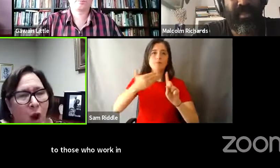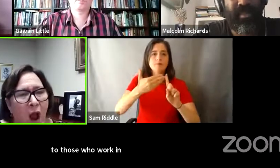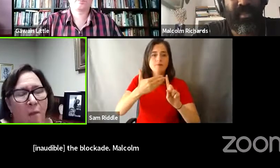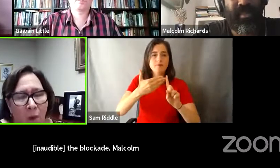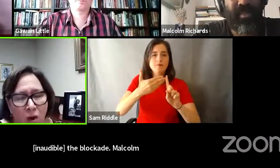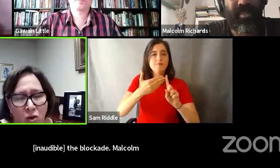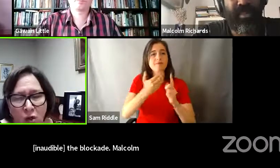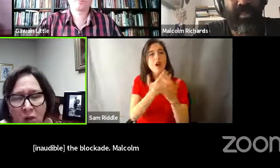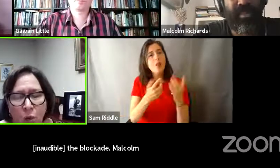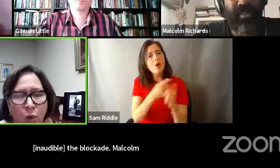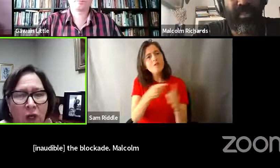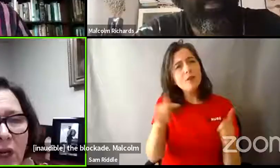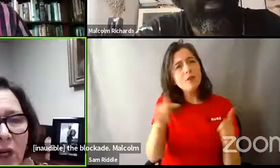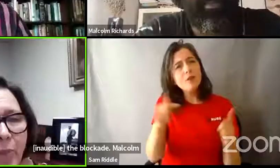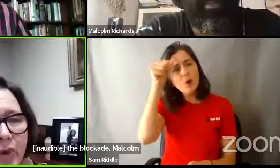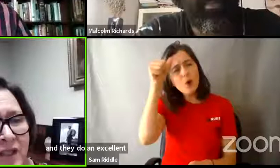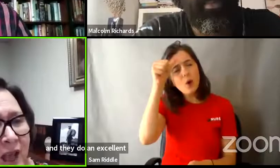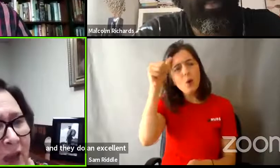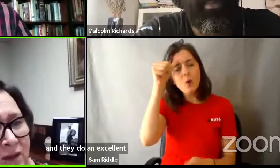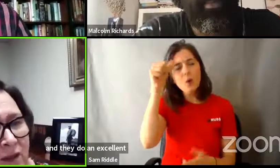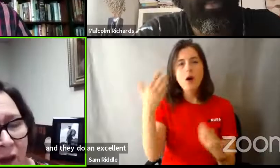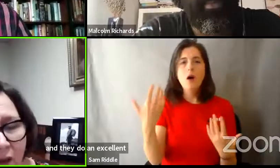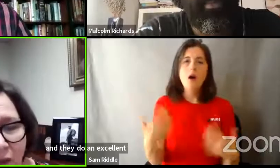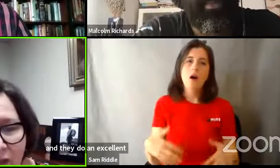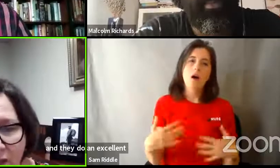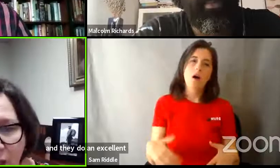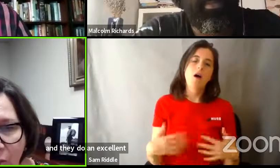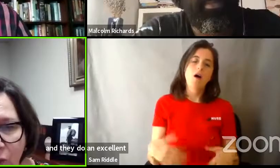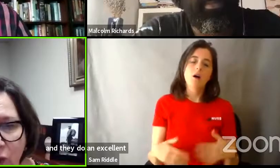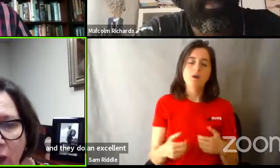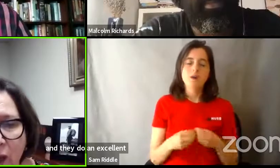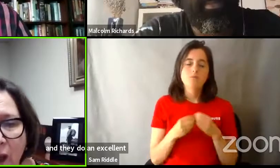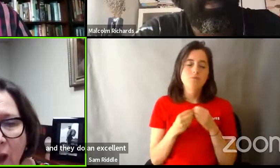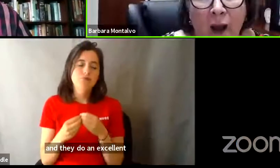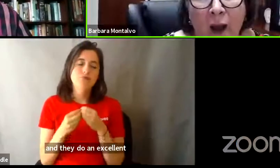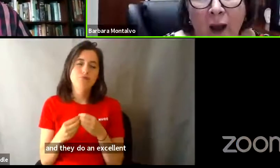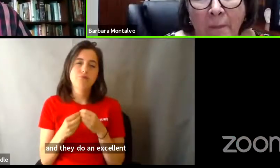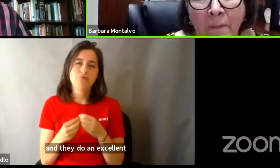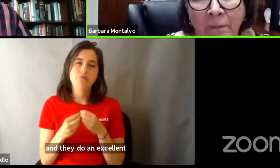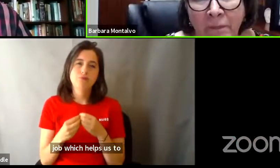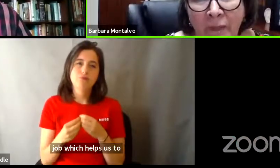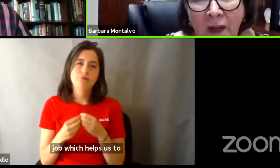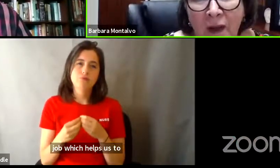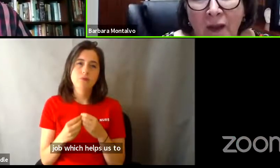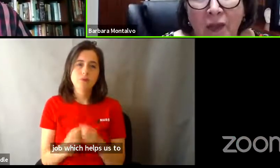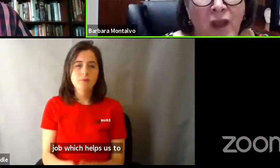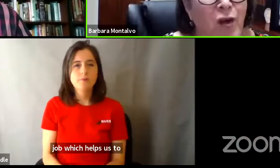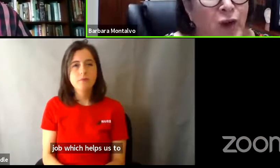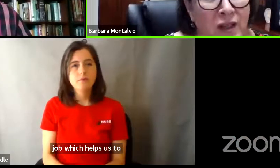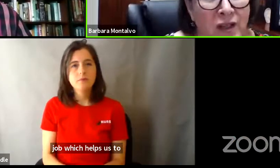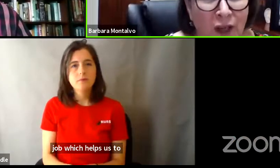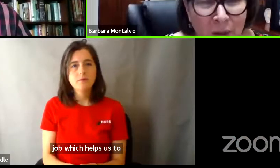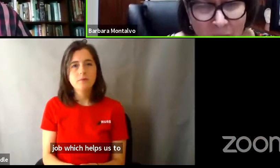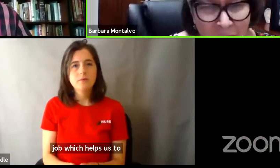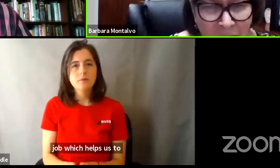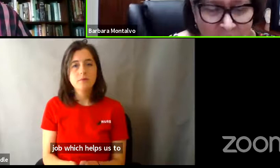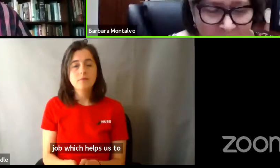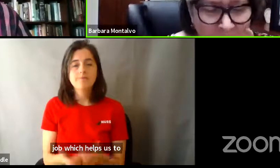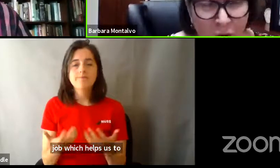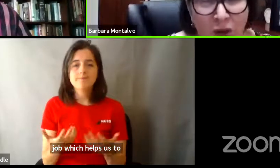all of you know how much we appreciate this effort. there is